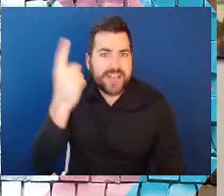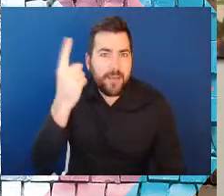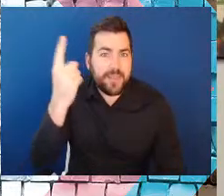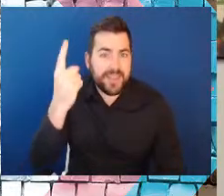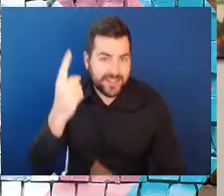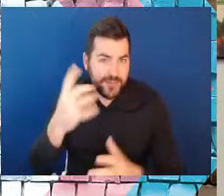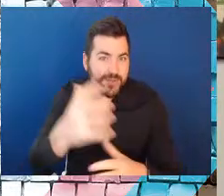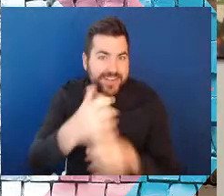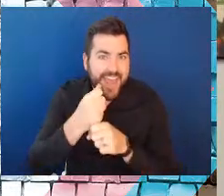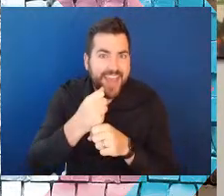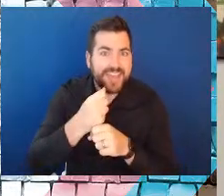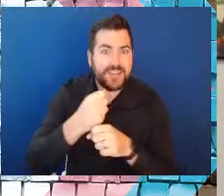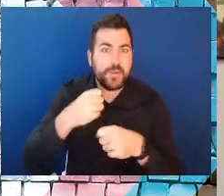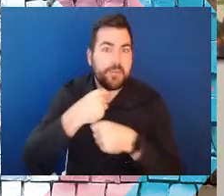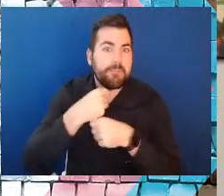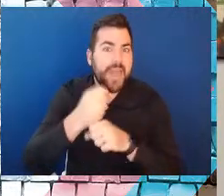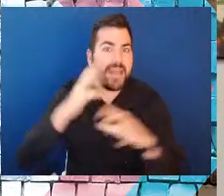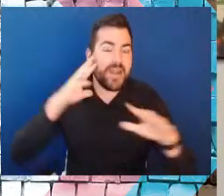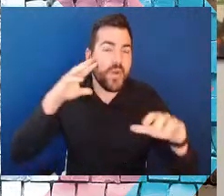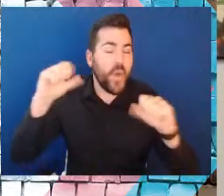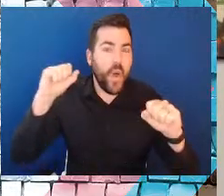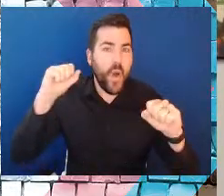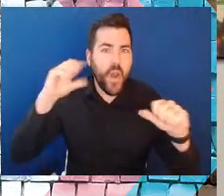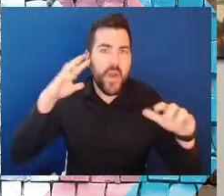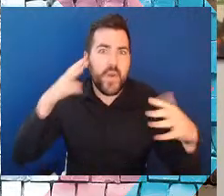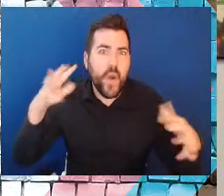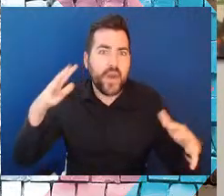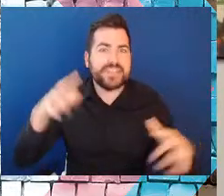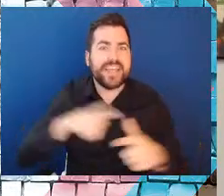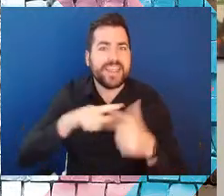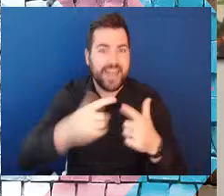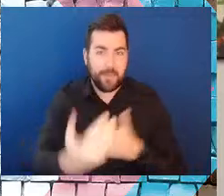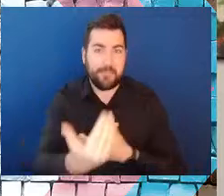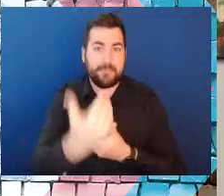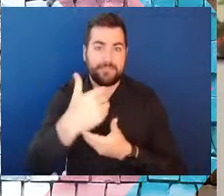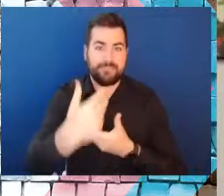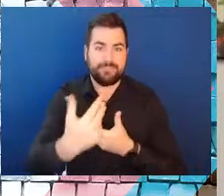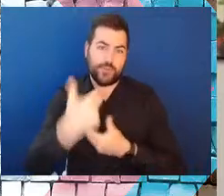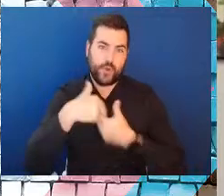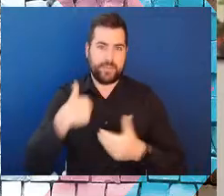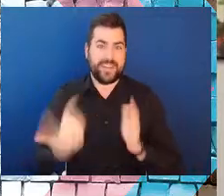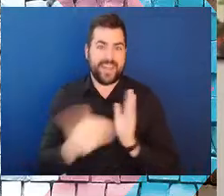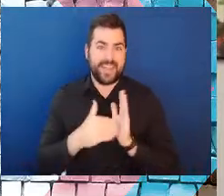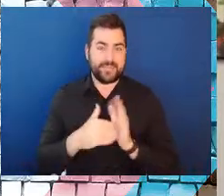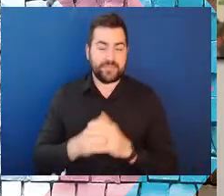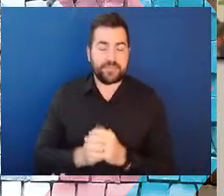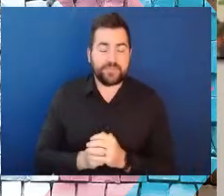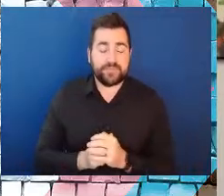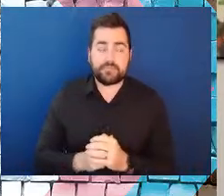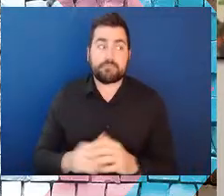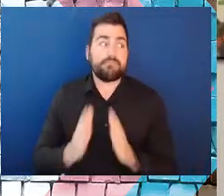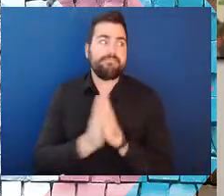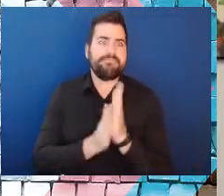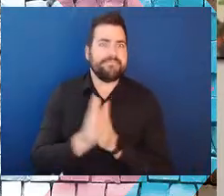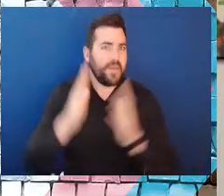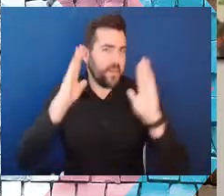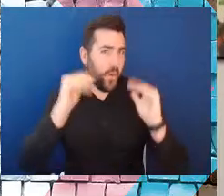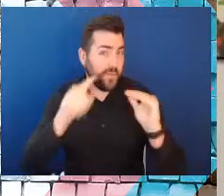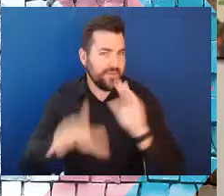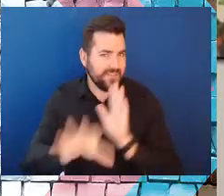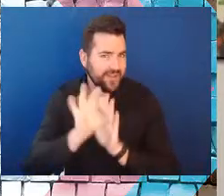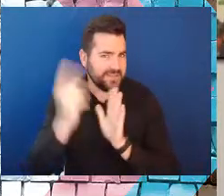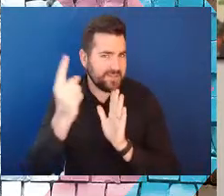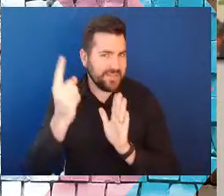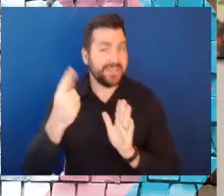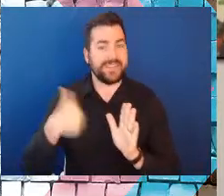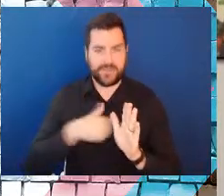with and then come back and join me in just 1 minute after you find that thing. All right, I hope you found something to play with because we are gonna make some